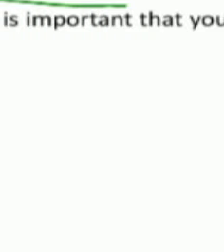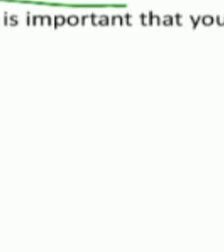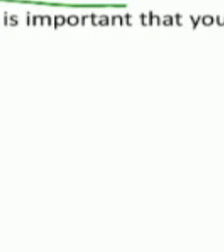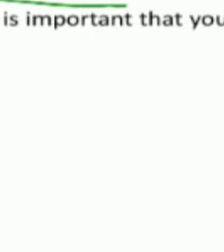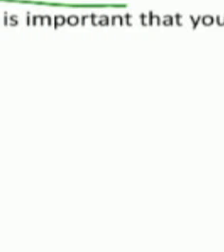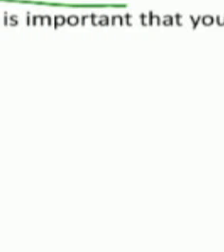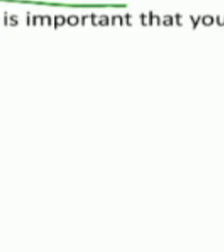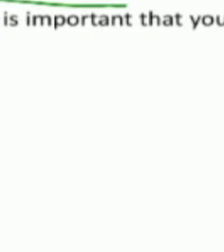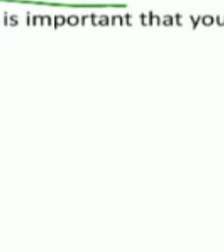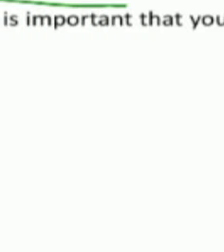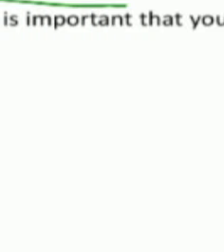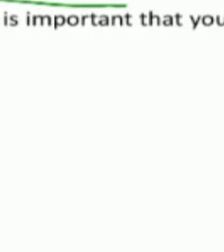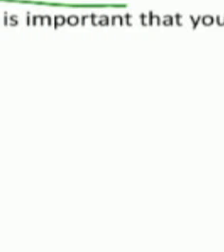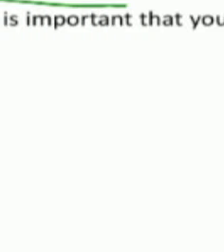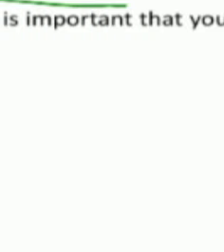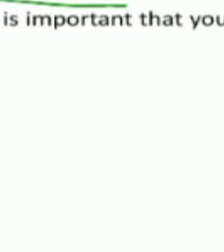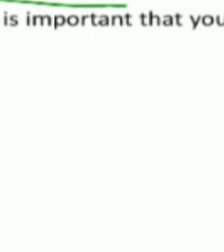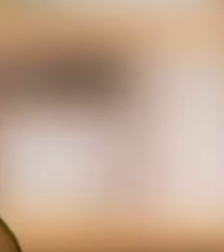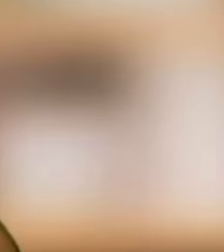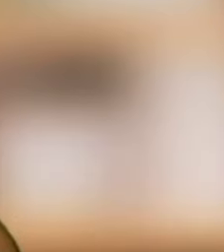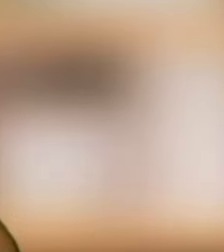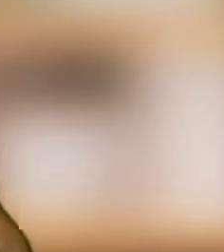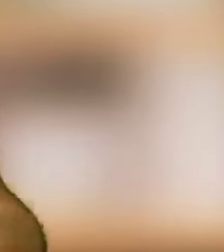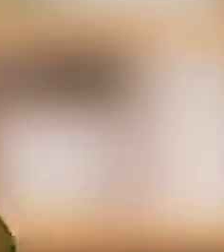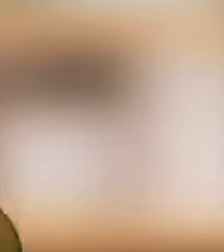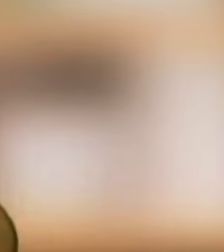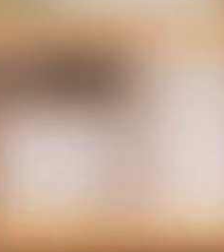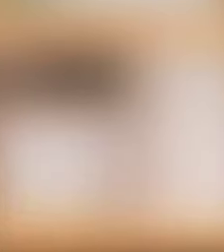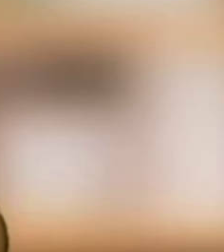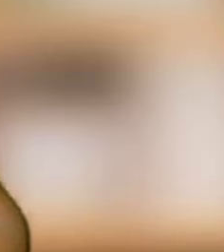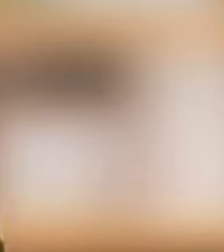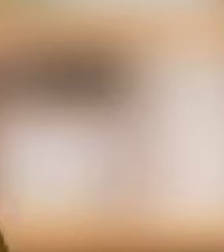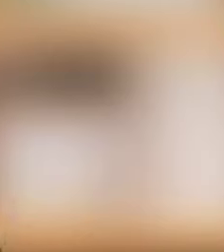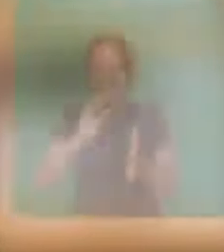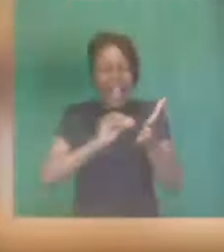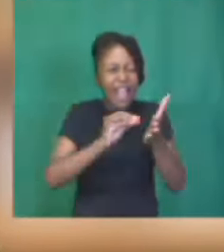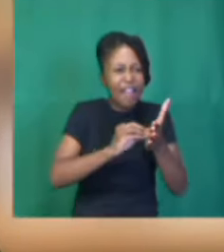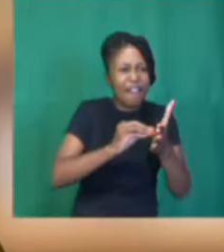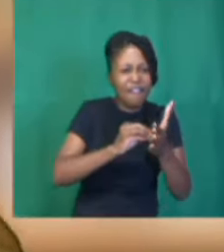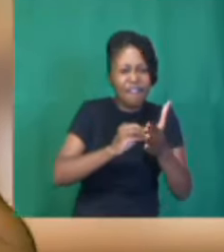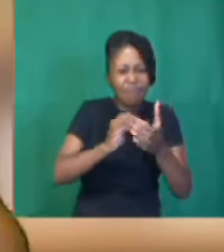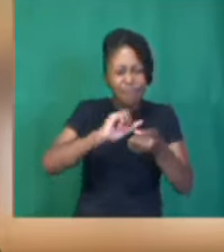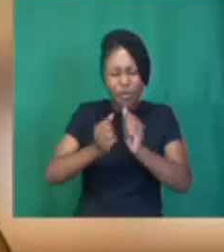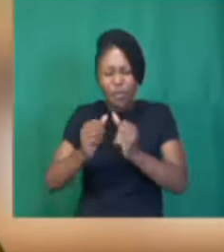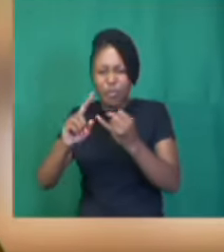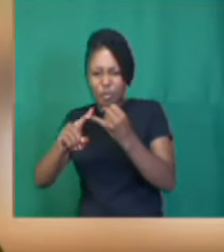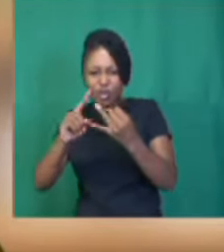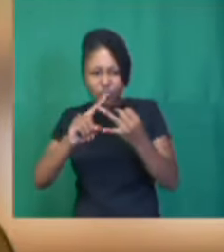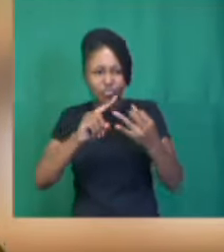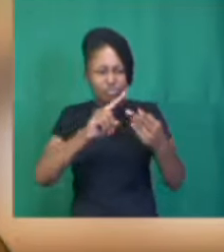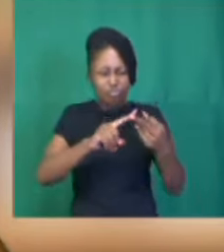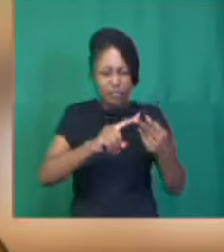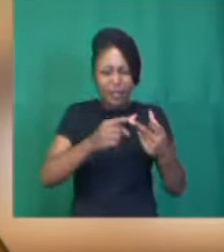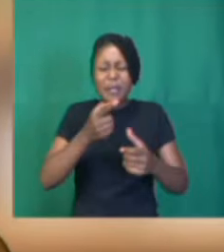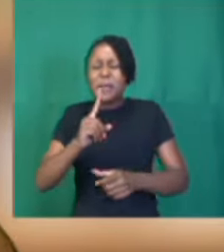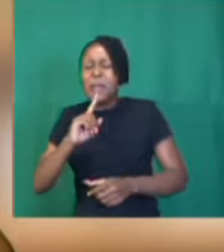that almost 20 billion of students are experiencing A, B, C, and D. And maybe the question is asking you,